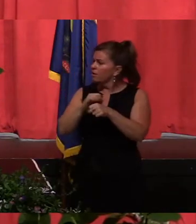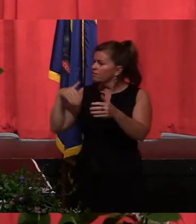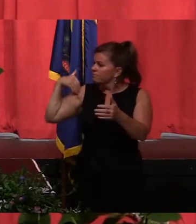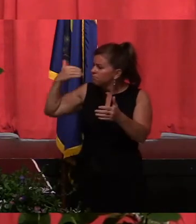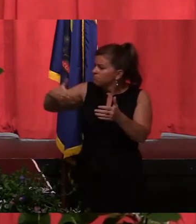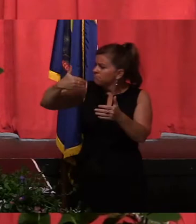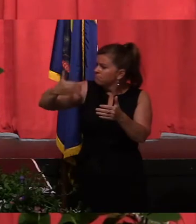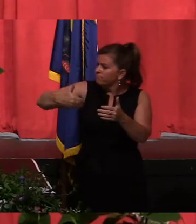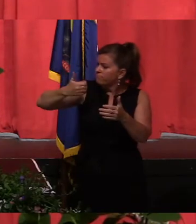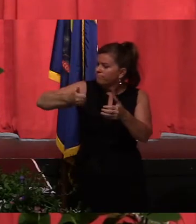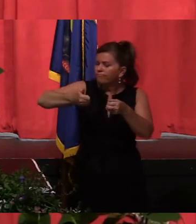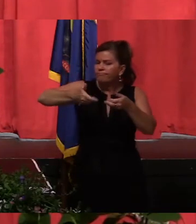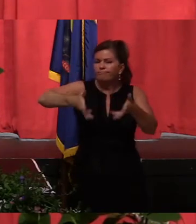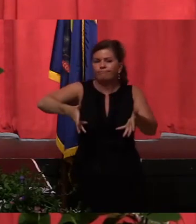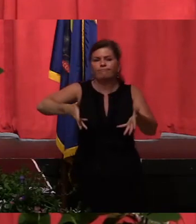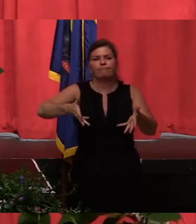gone.